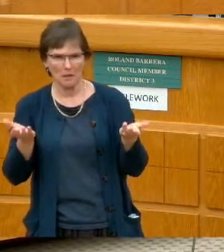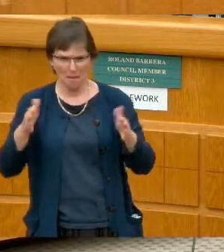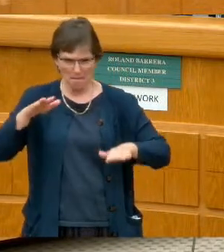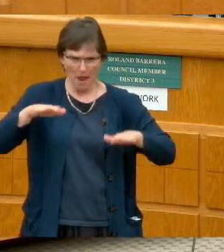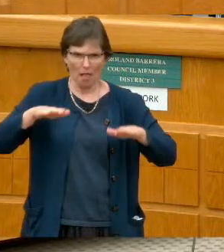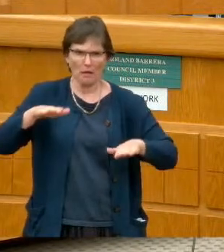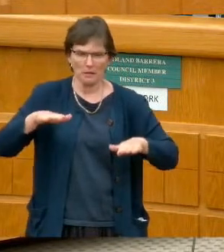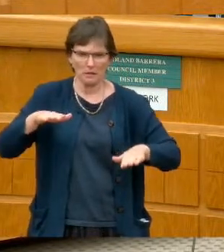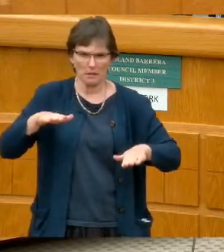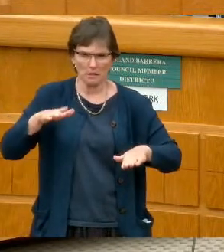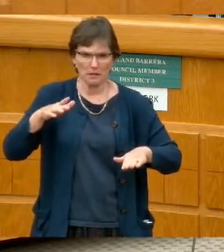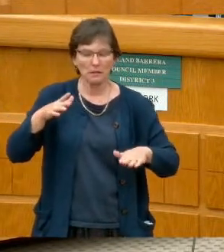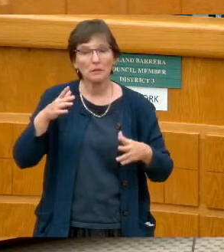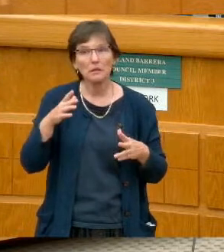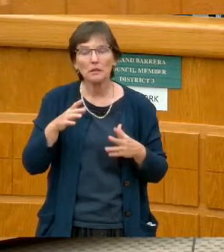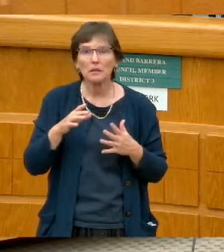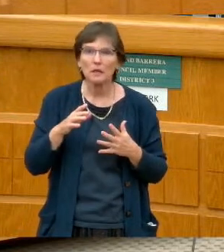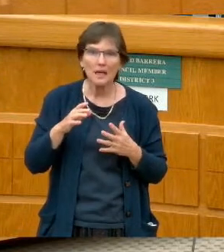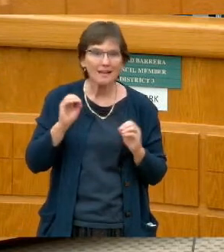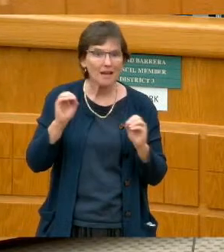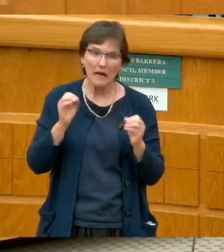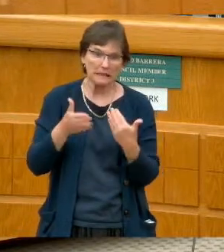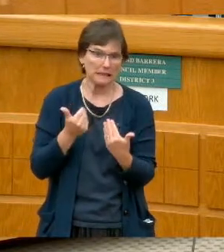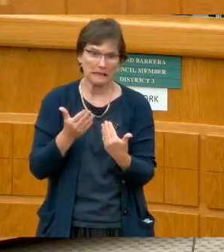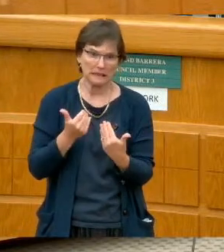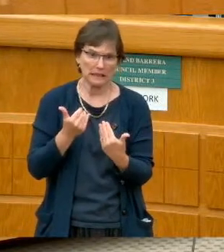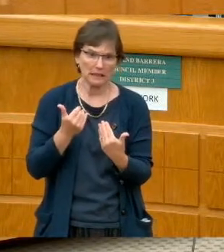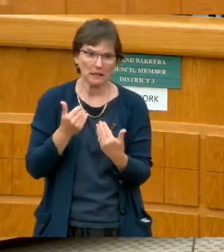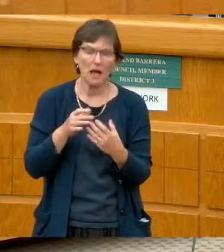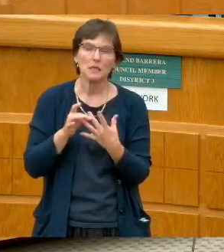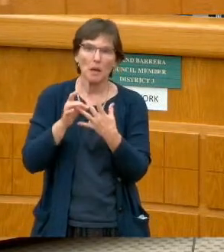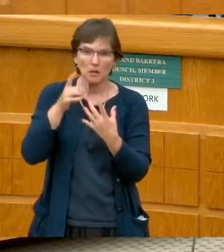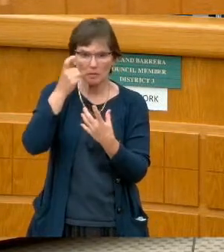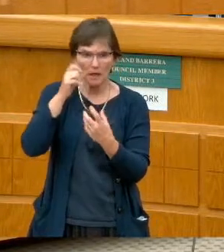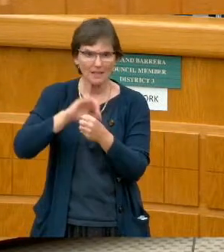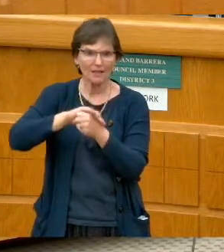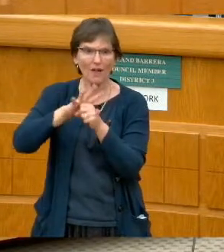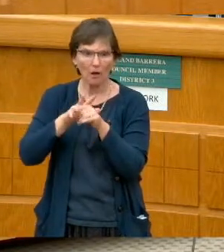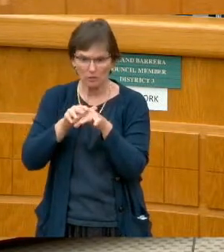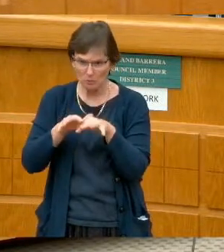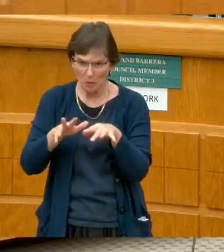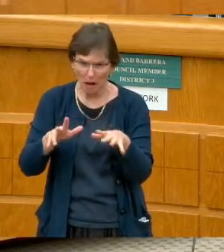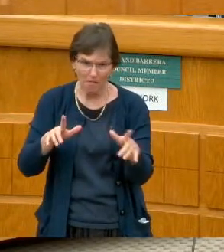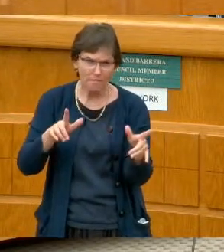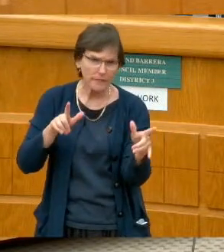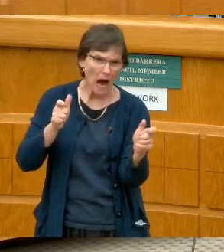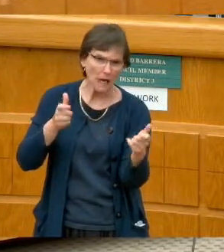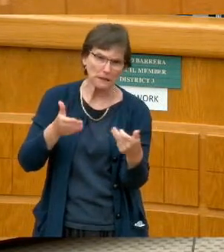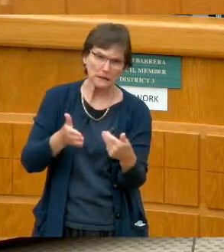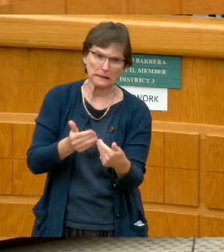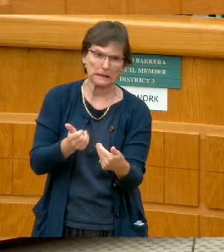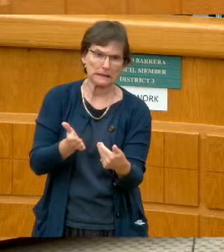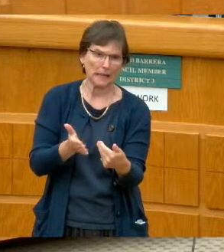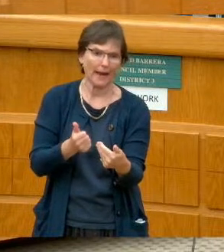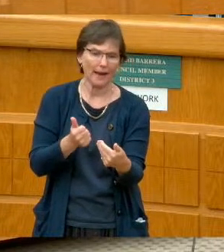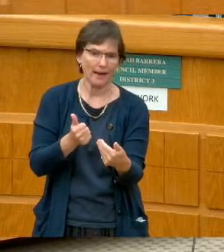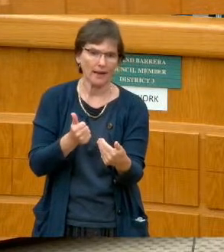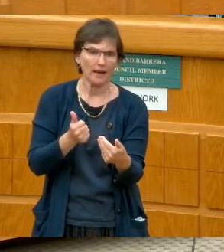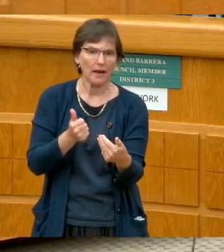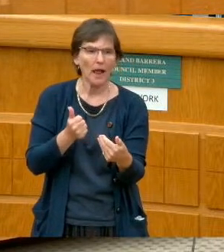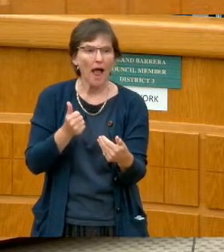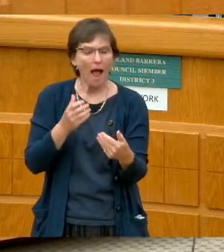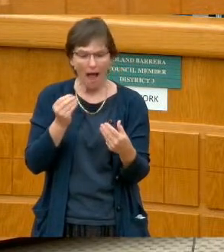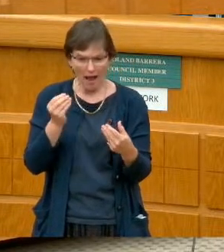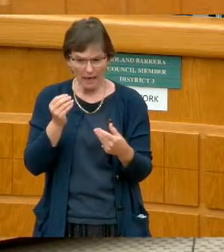answers, especially since this virus spreads in such a virulent way. And we won't always know